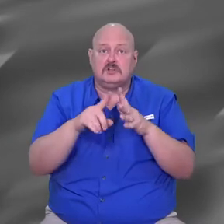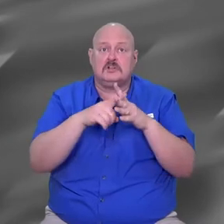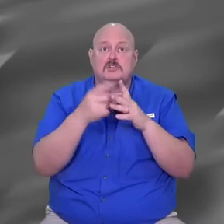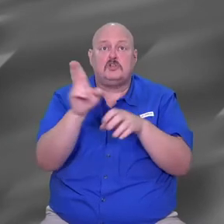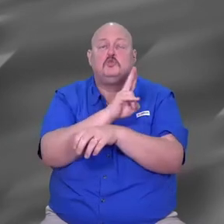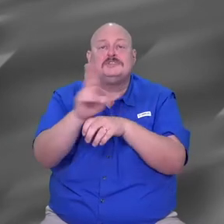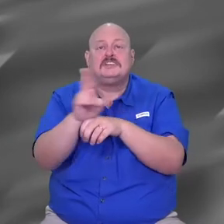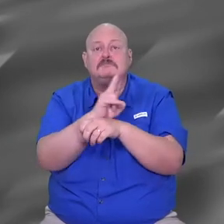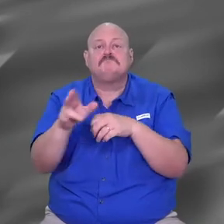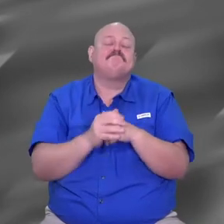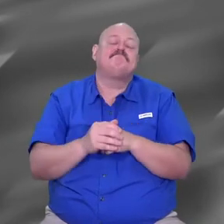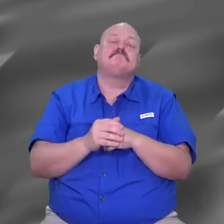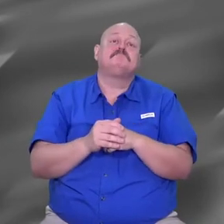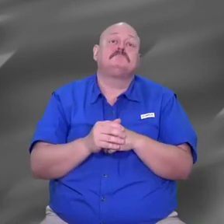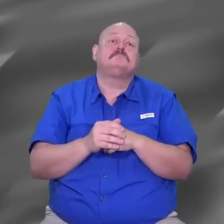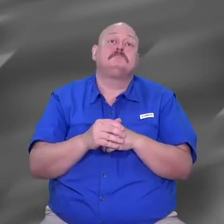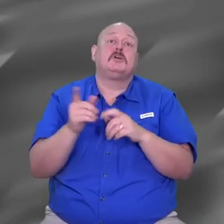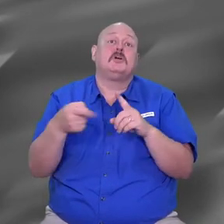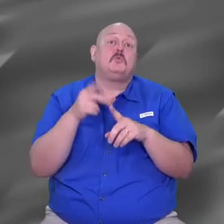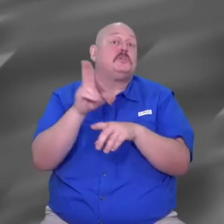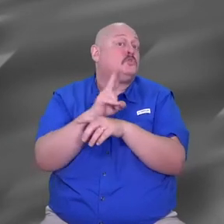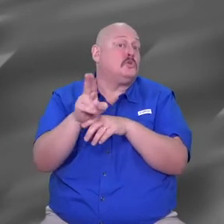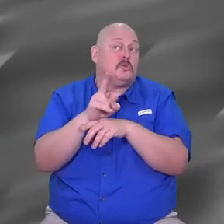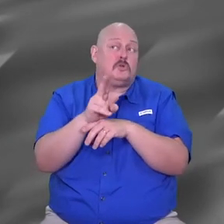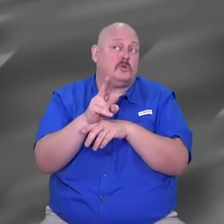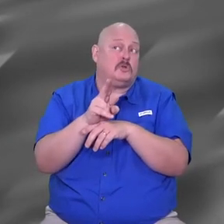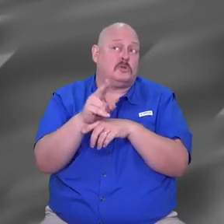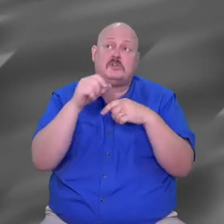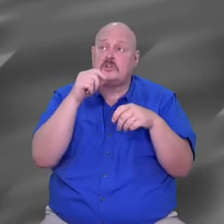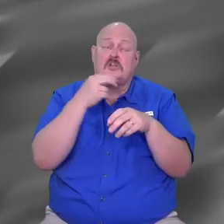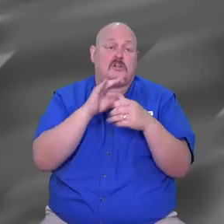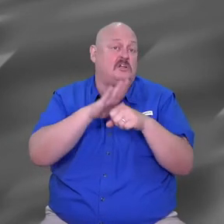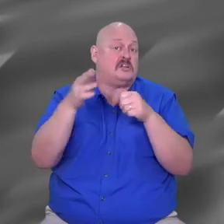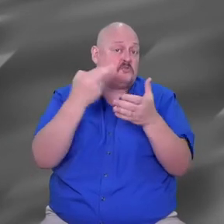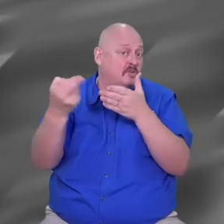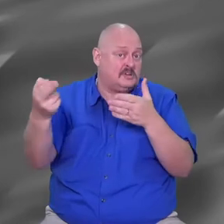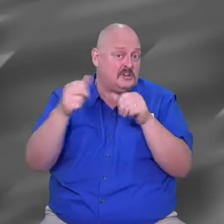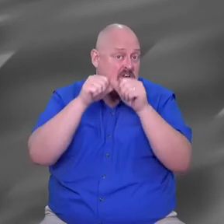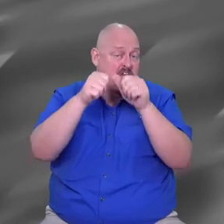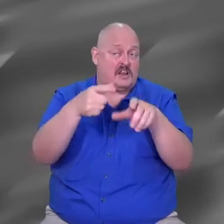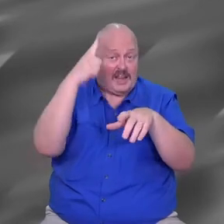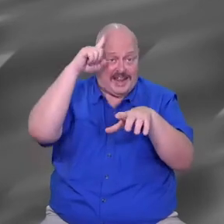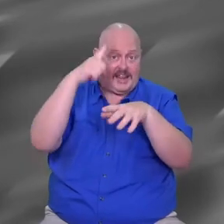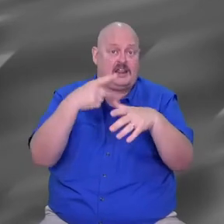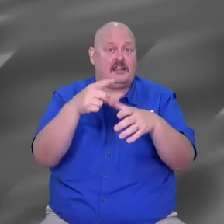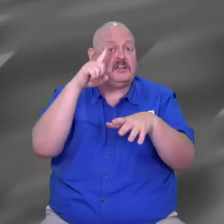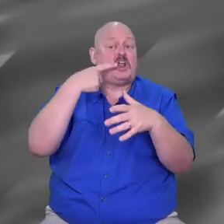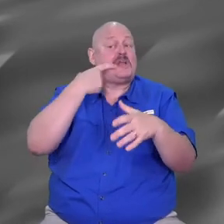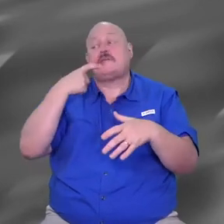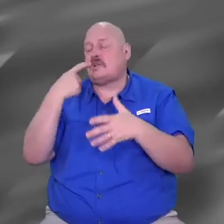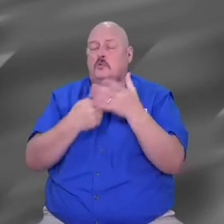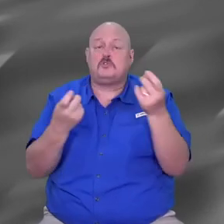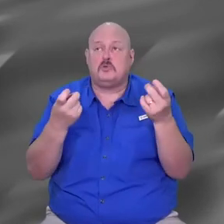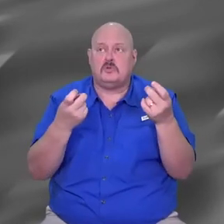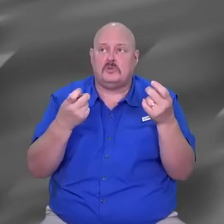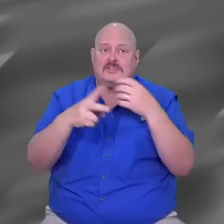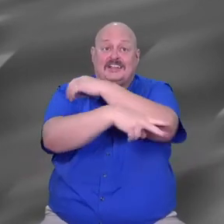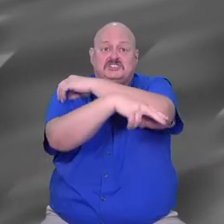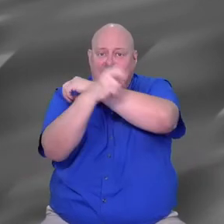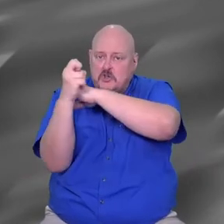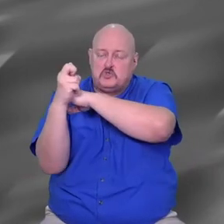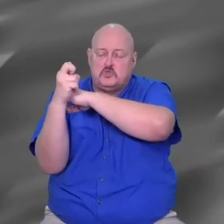using. And once they've used and they don't have enough resources to continue their habit, what do? They